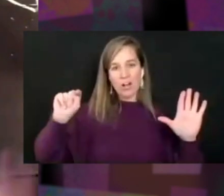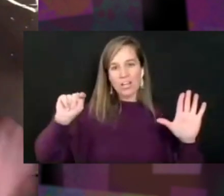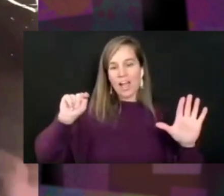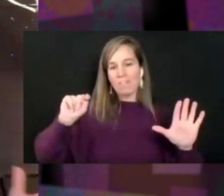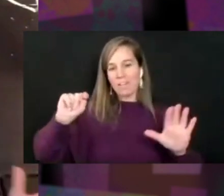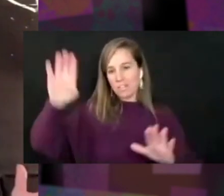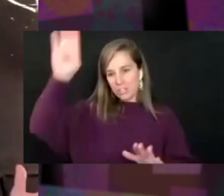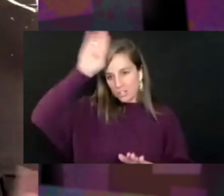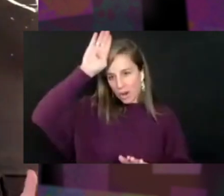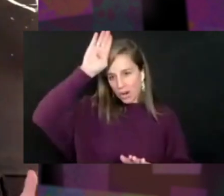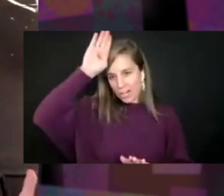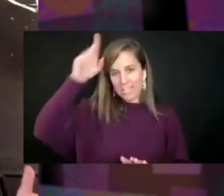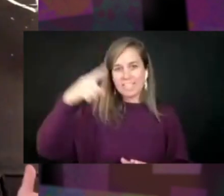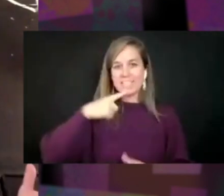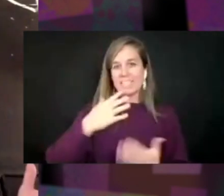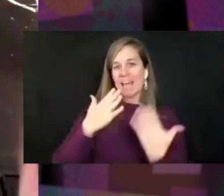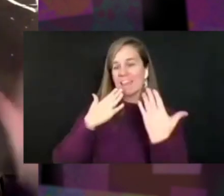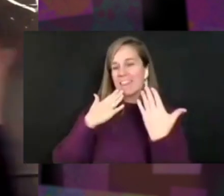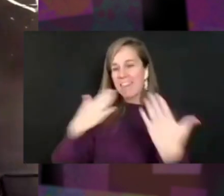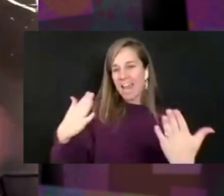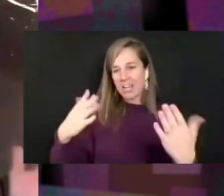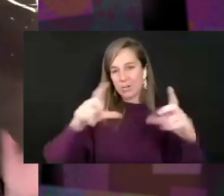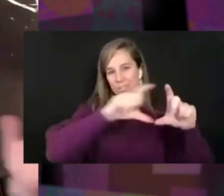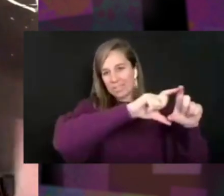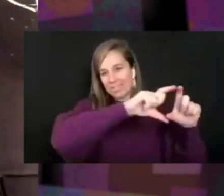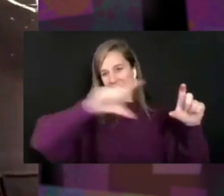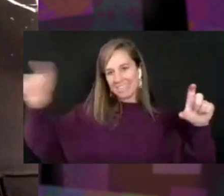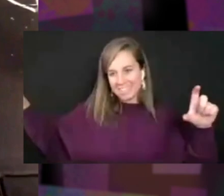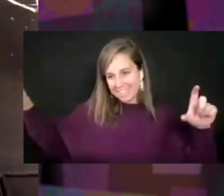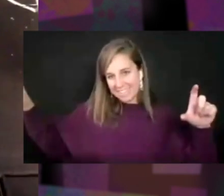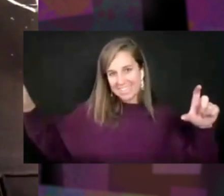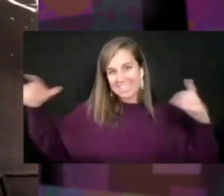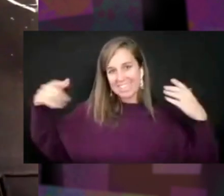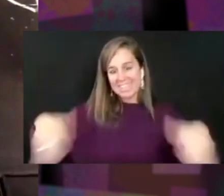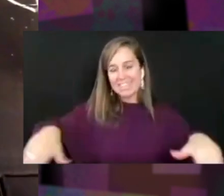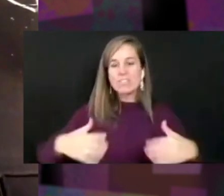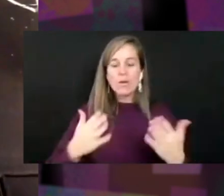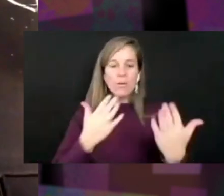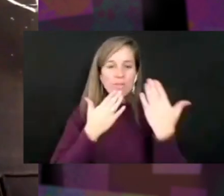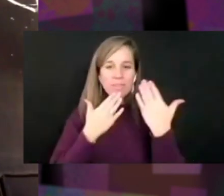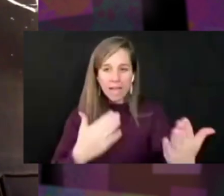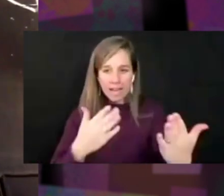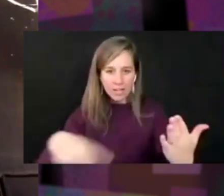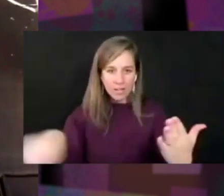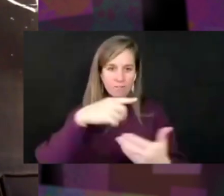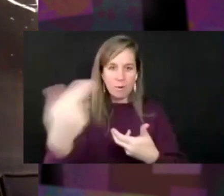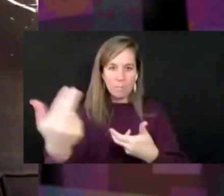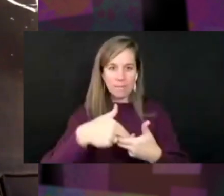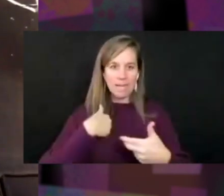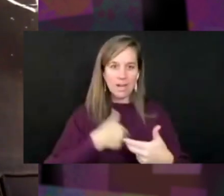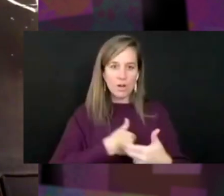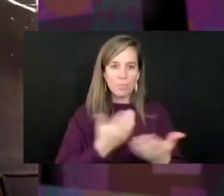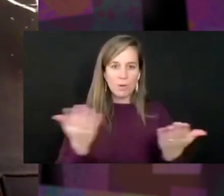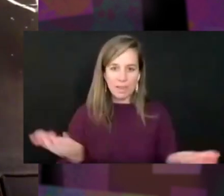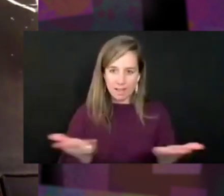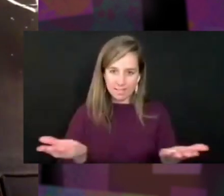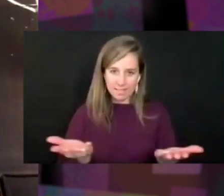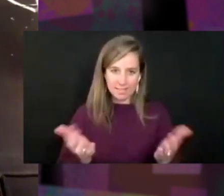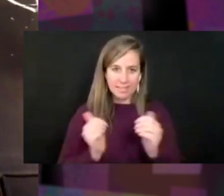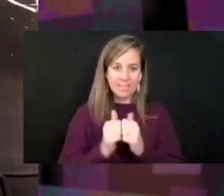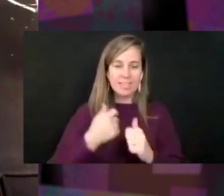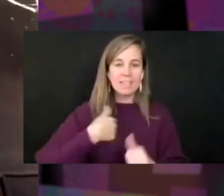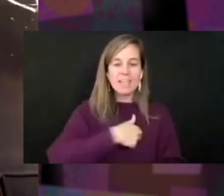word thank you in giant letters. Thank you for being here with us. Thank you for sharing your